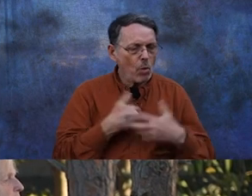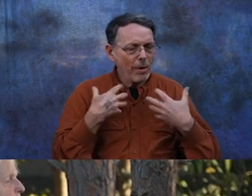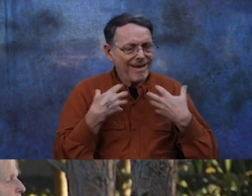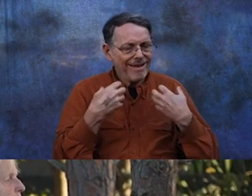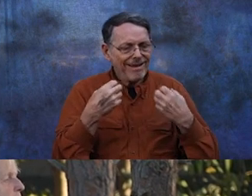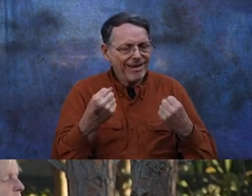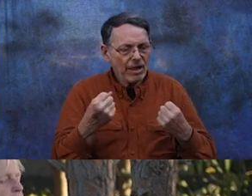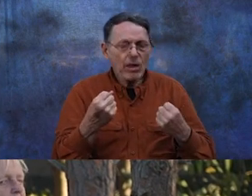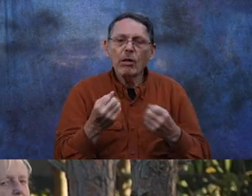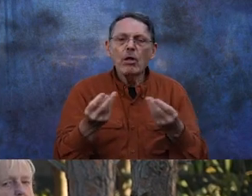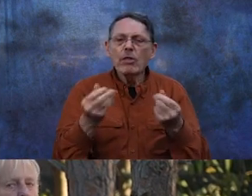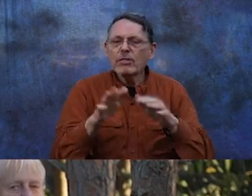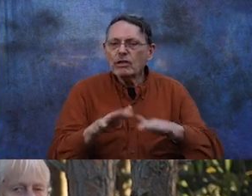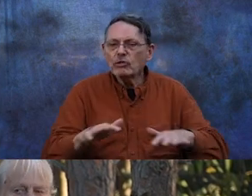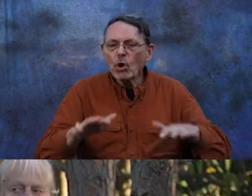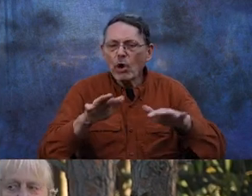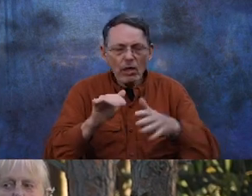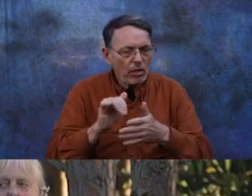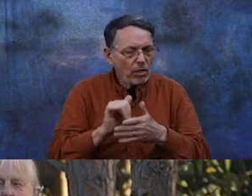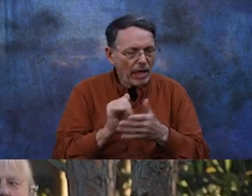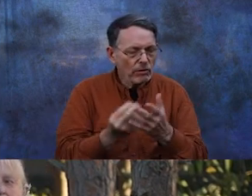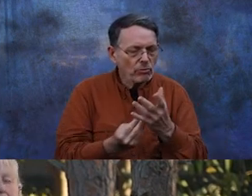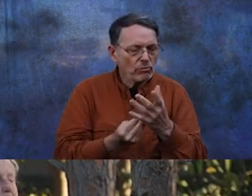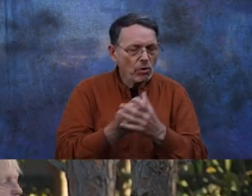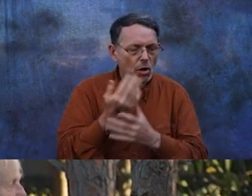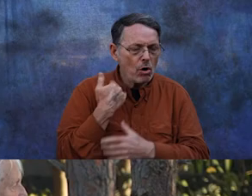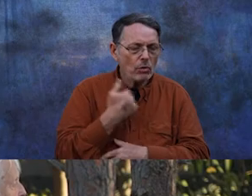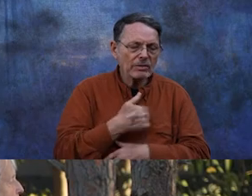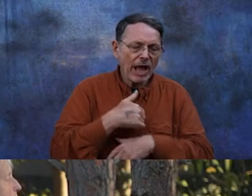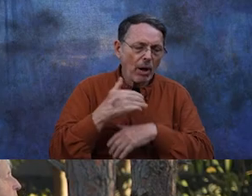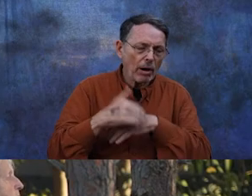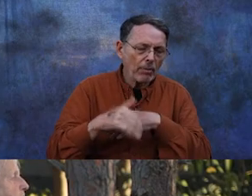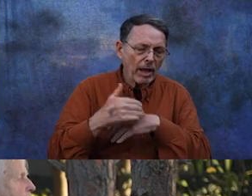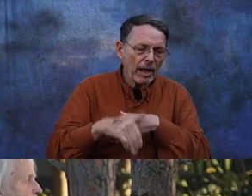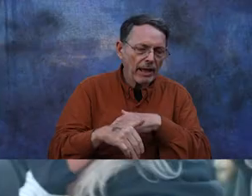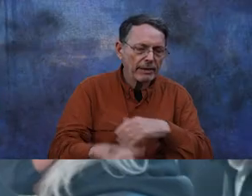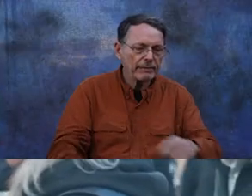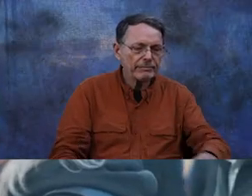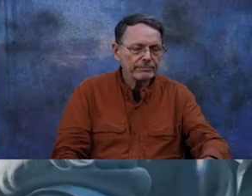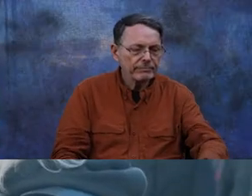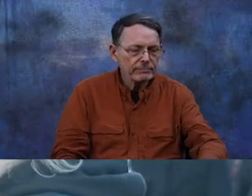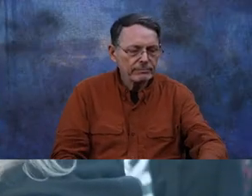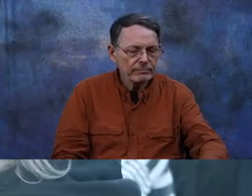the soil that grows our bread.